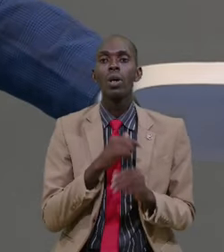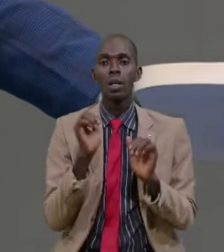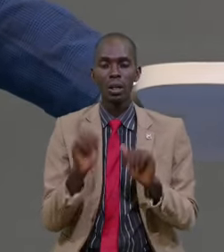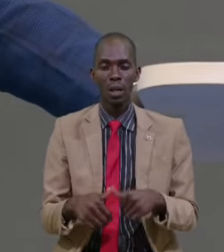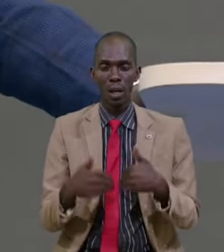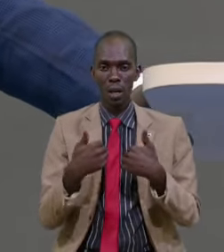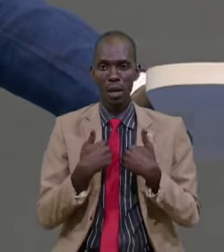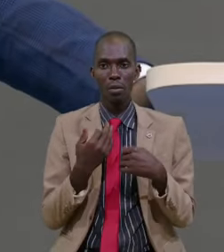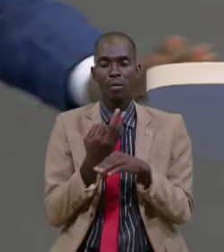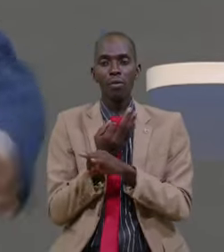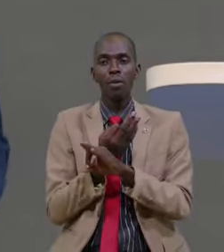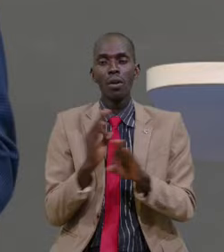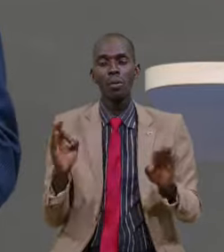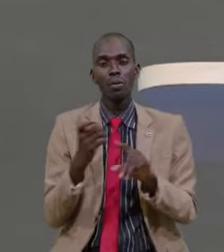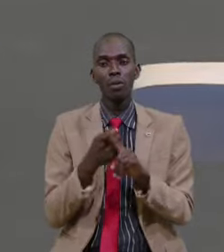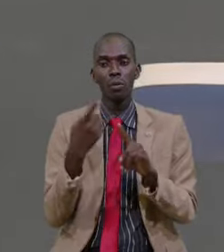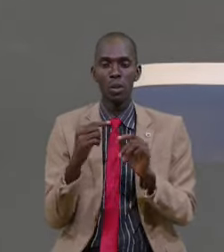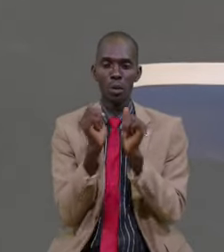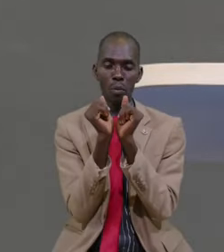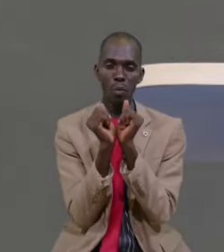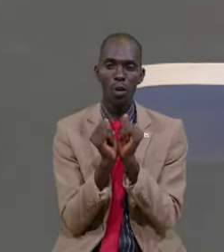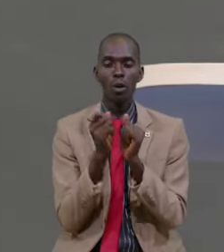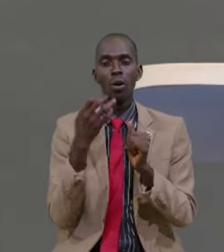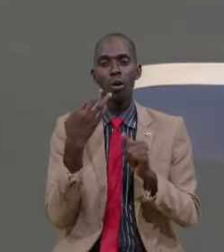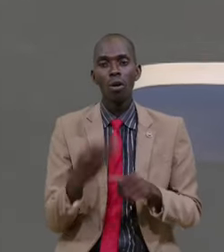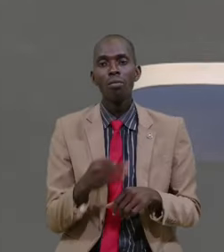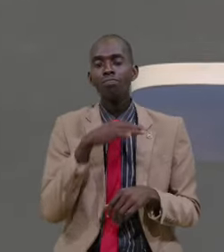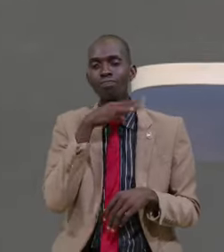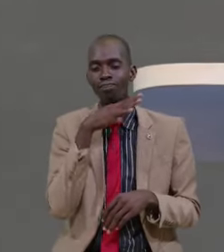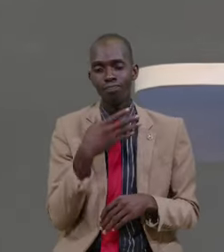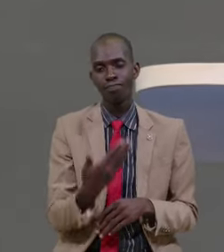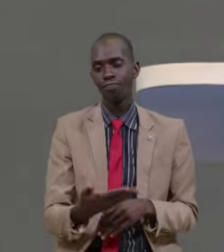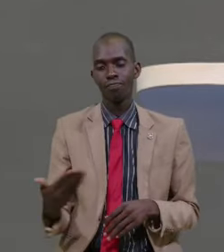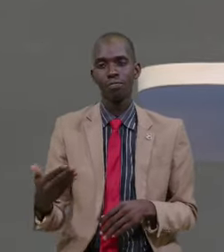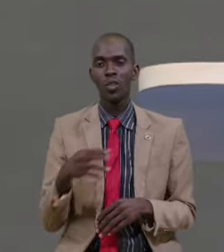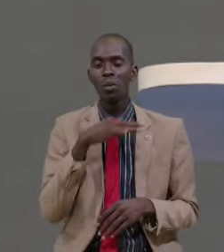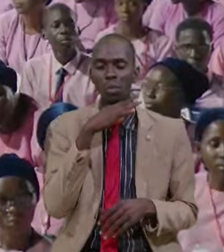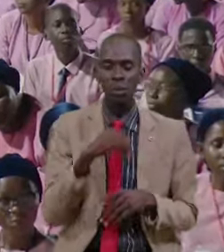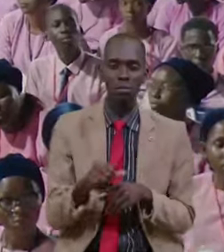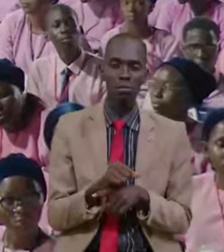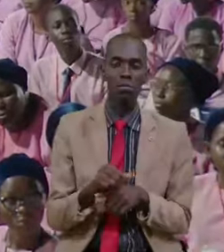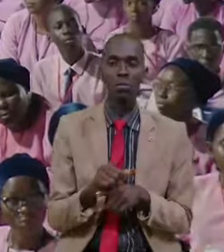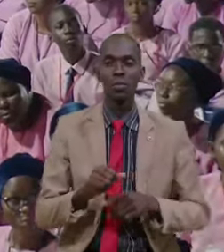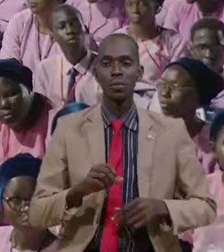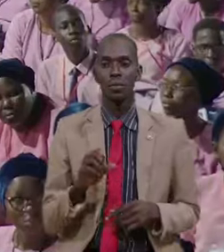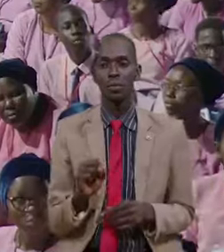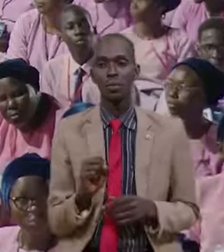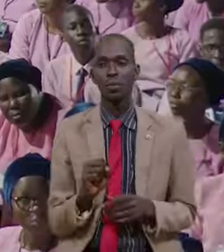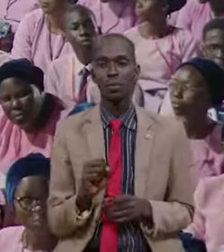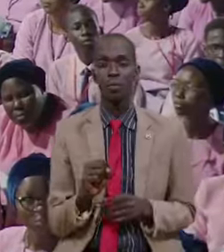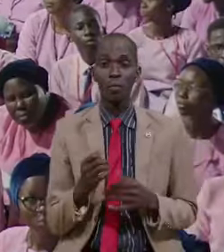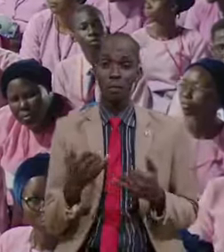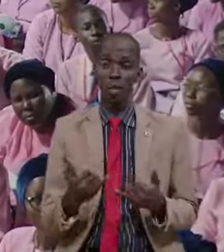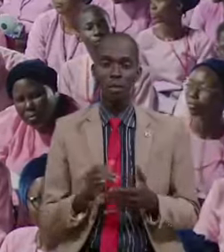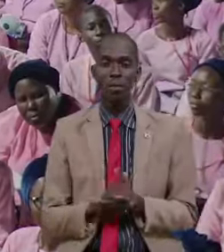from the bondage of corruption. Bondage of corruption. Now,